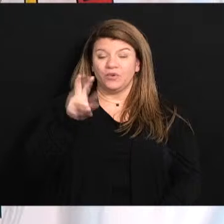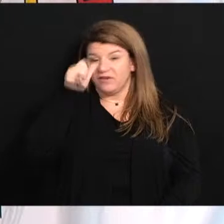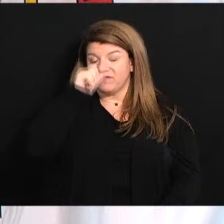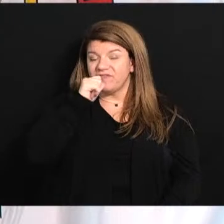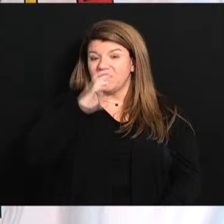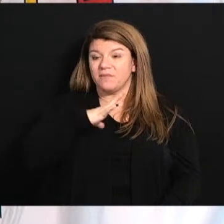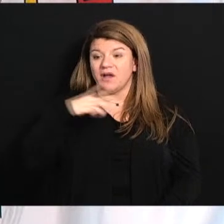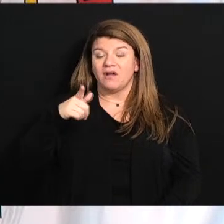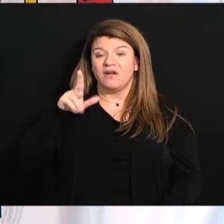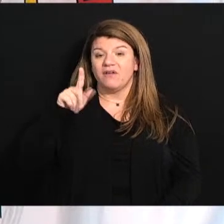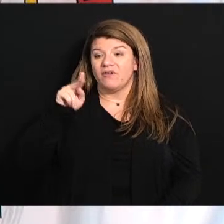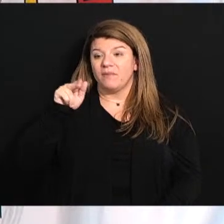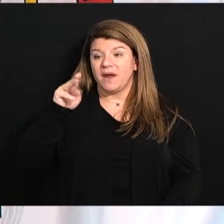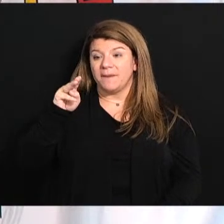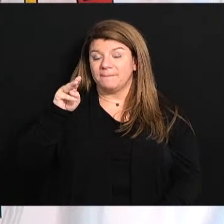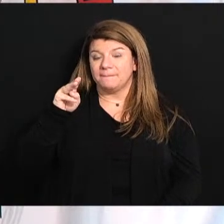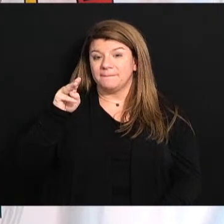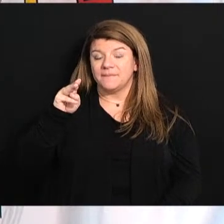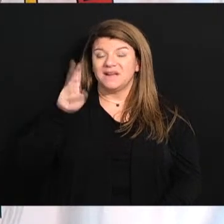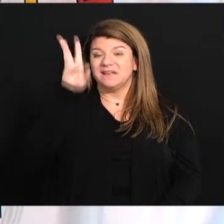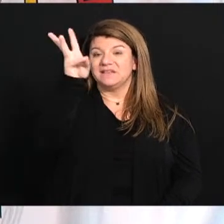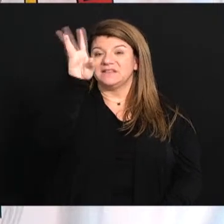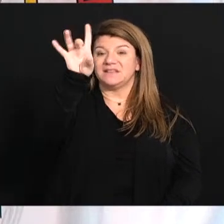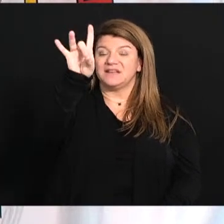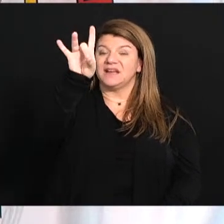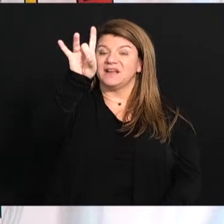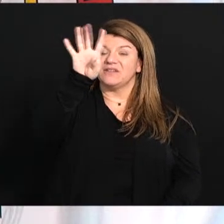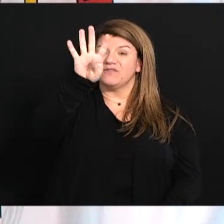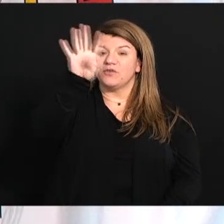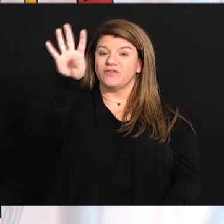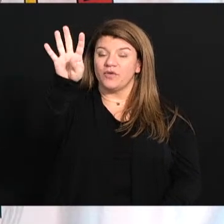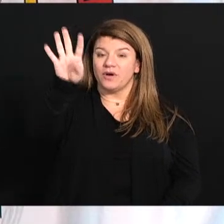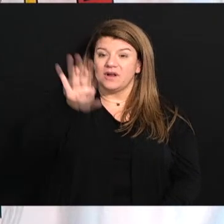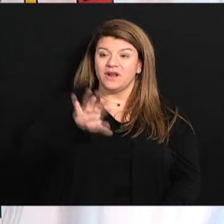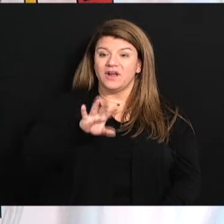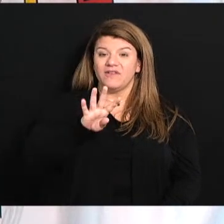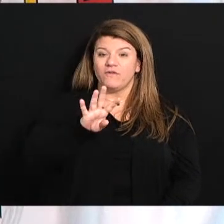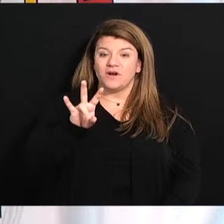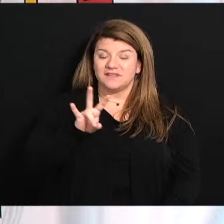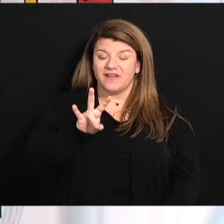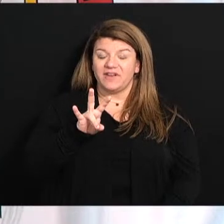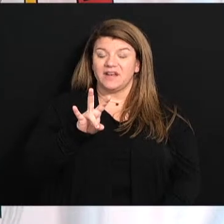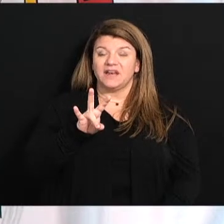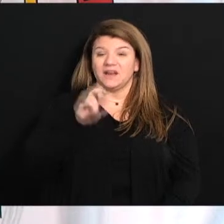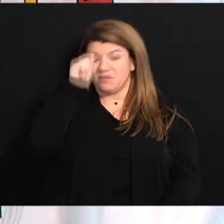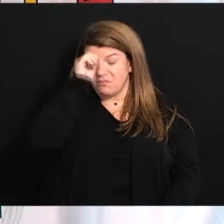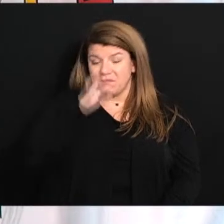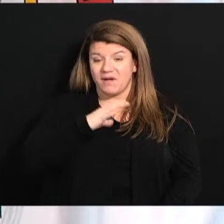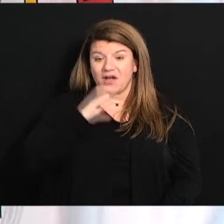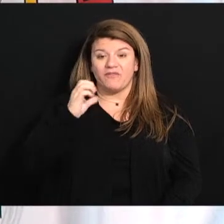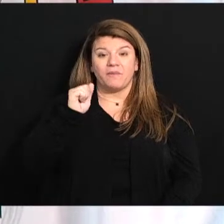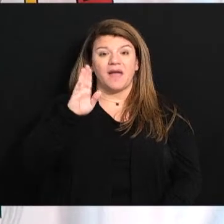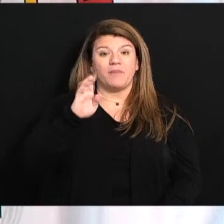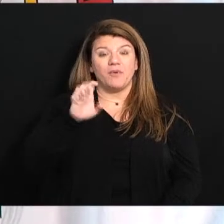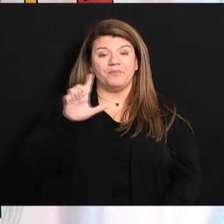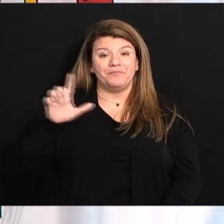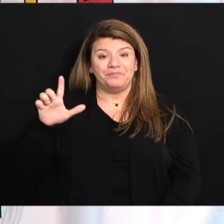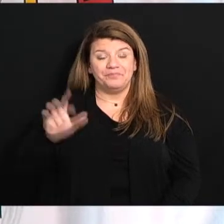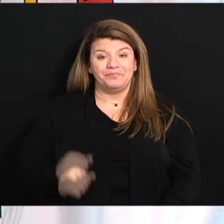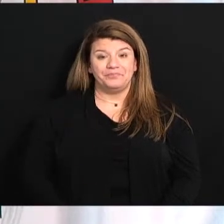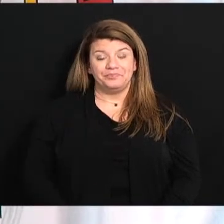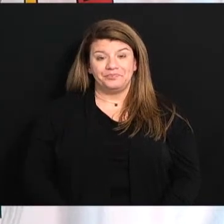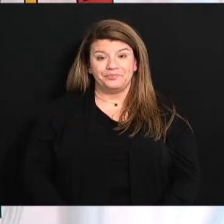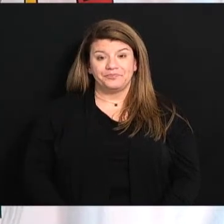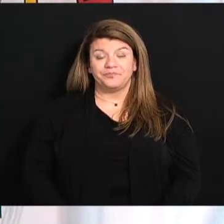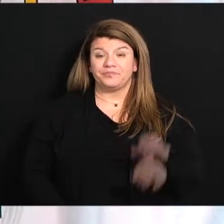female from Putnam County. And the 6,844th death is a 47-year-old male from Cabell County.